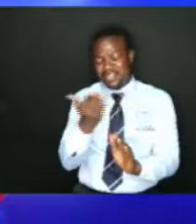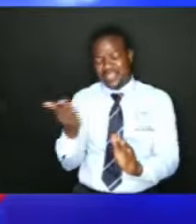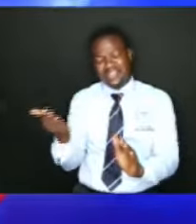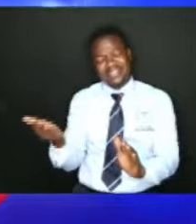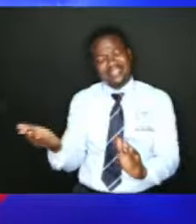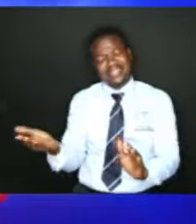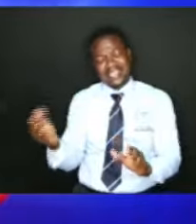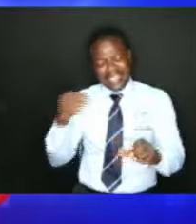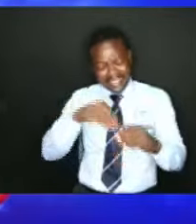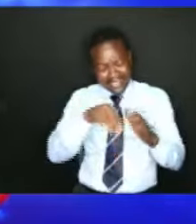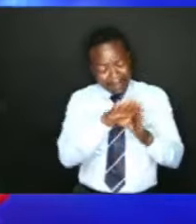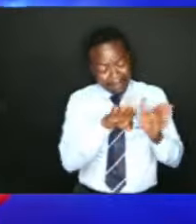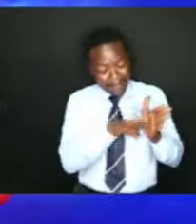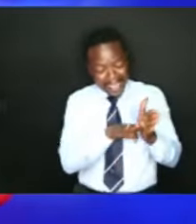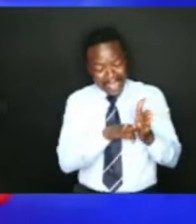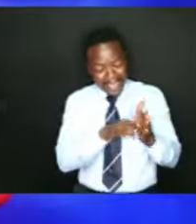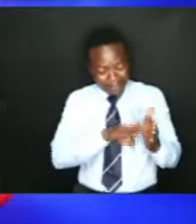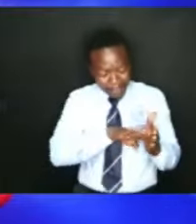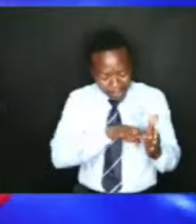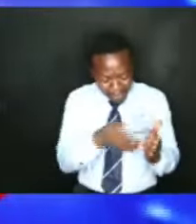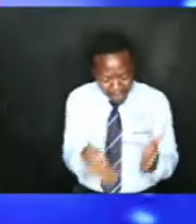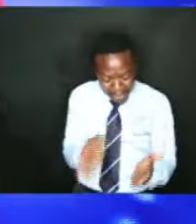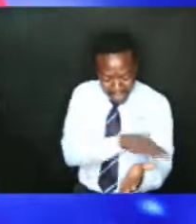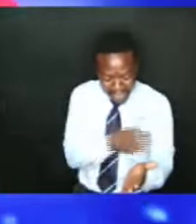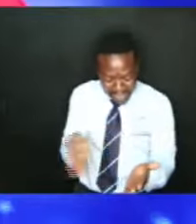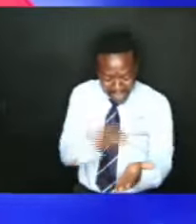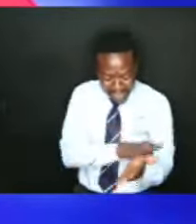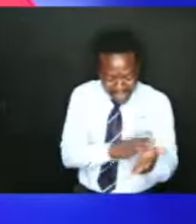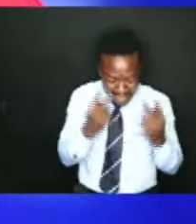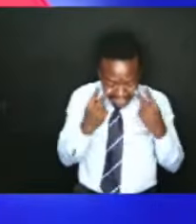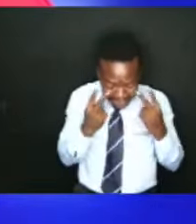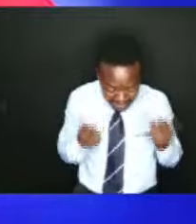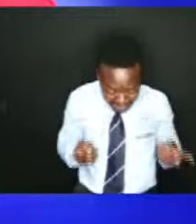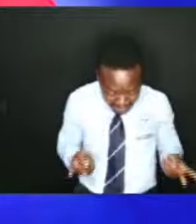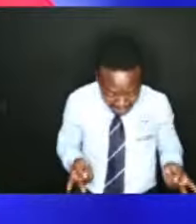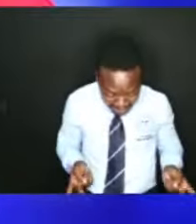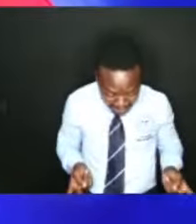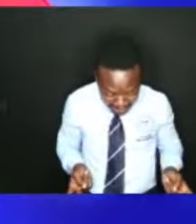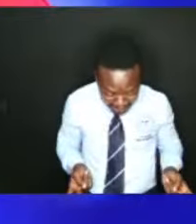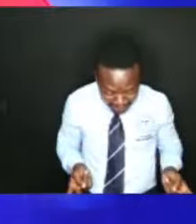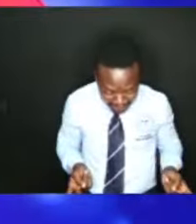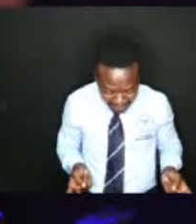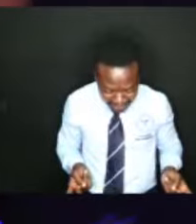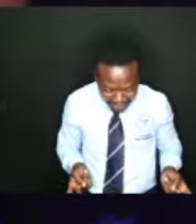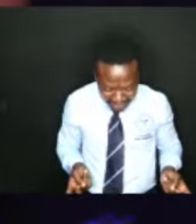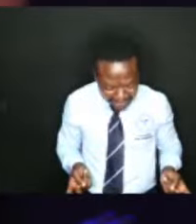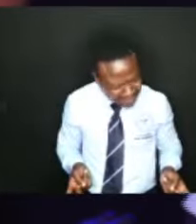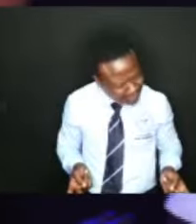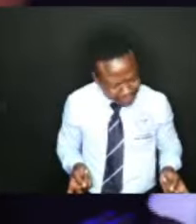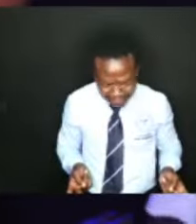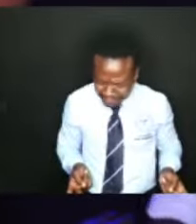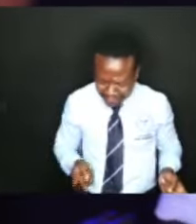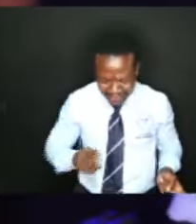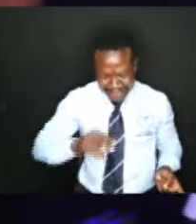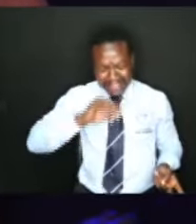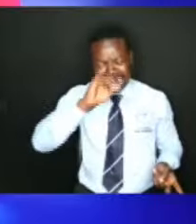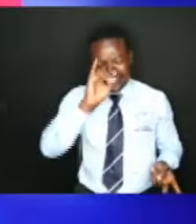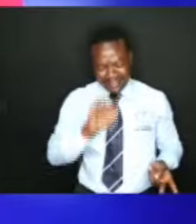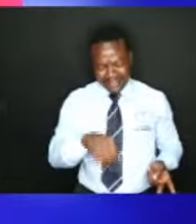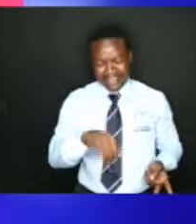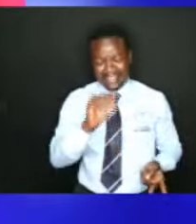Wonderful things in the Bible I see. This is